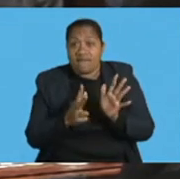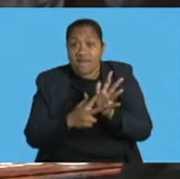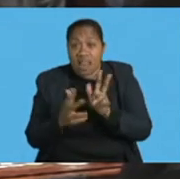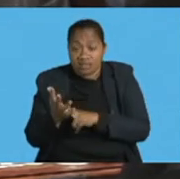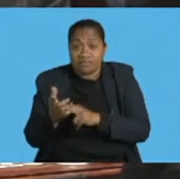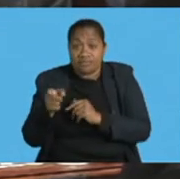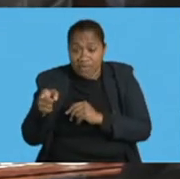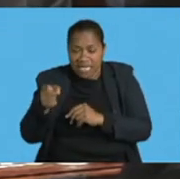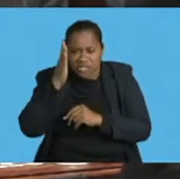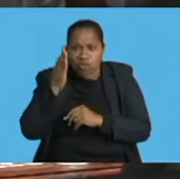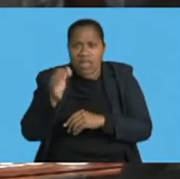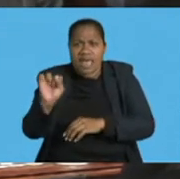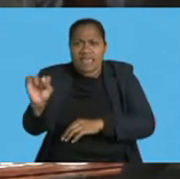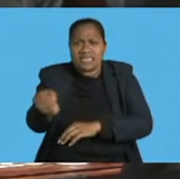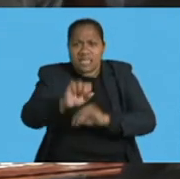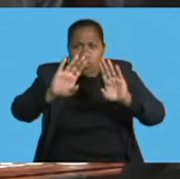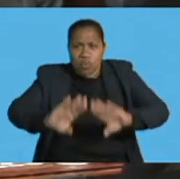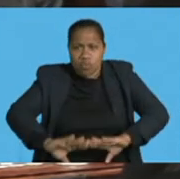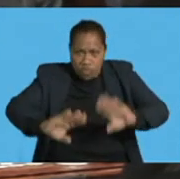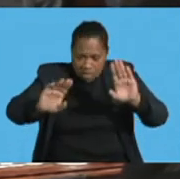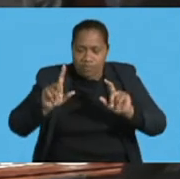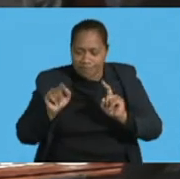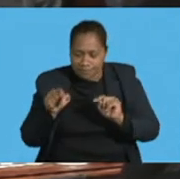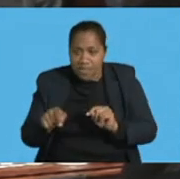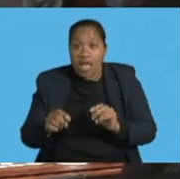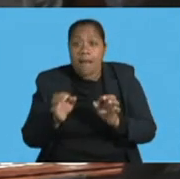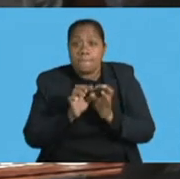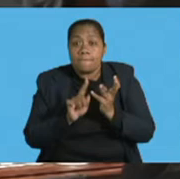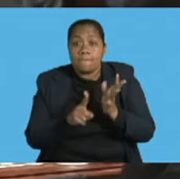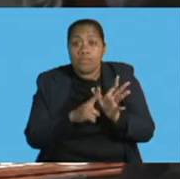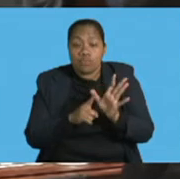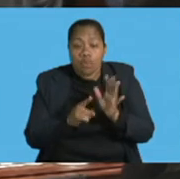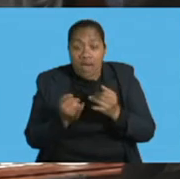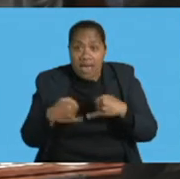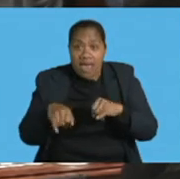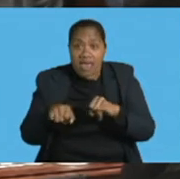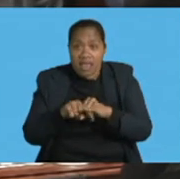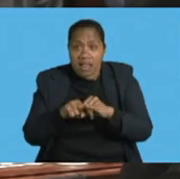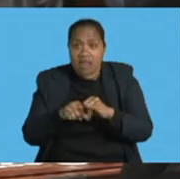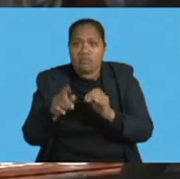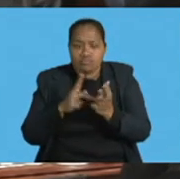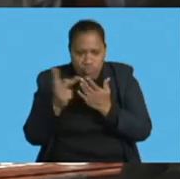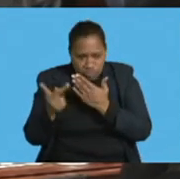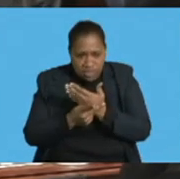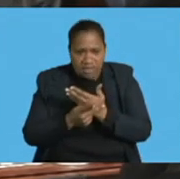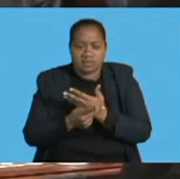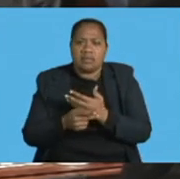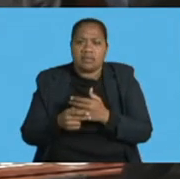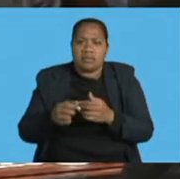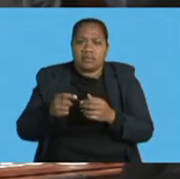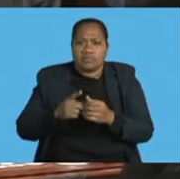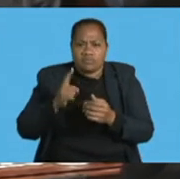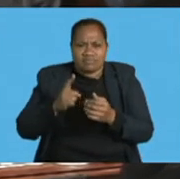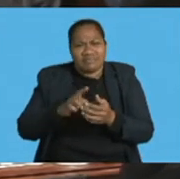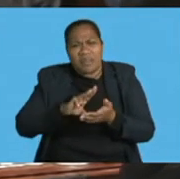seawall. Bua Island seawall project, $1.2 million. The Namuana village one is close to $1 million,